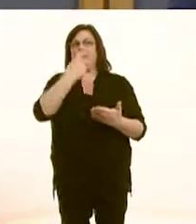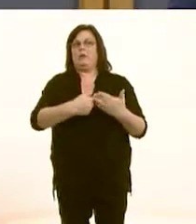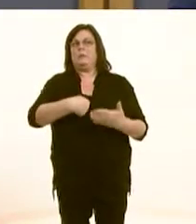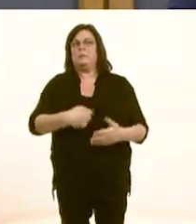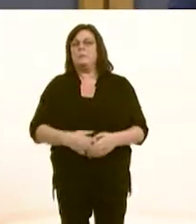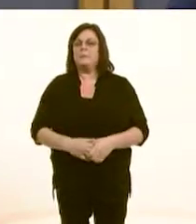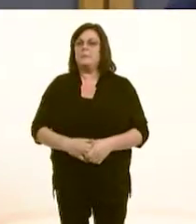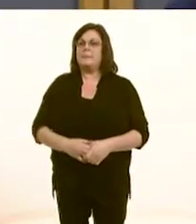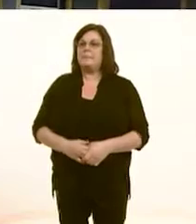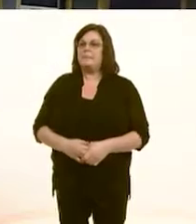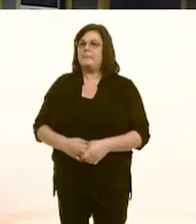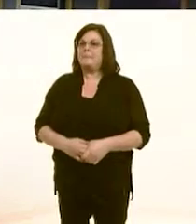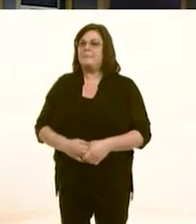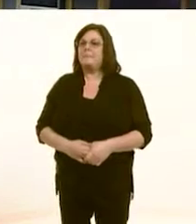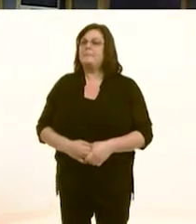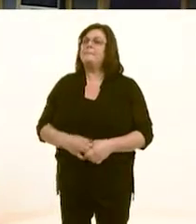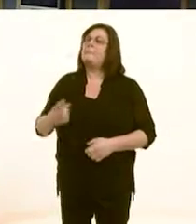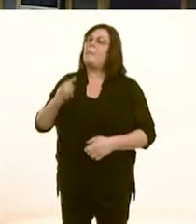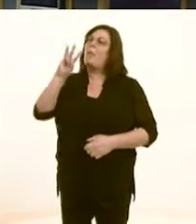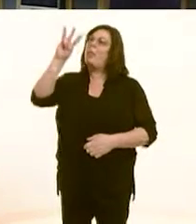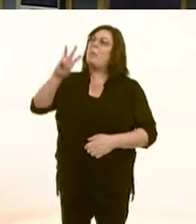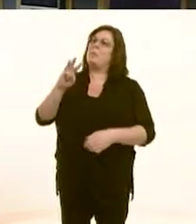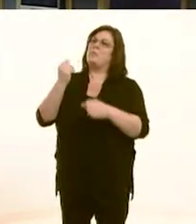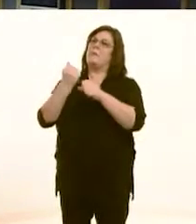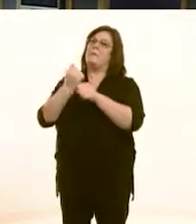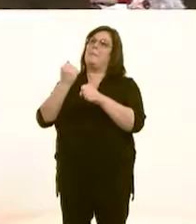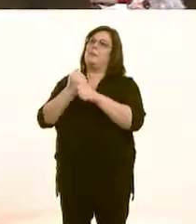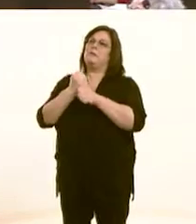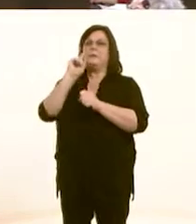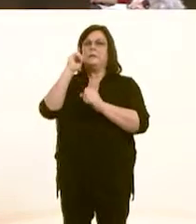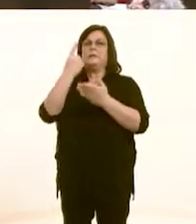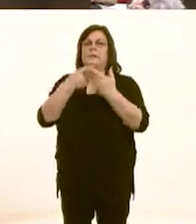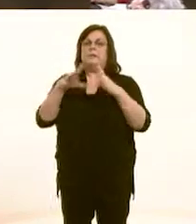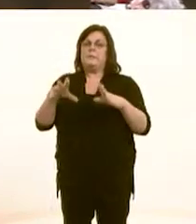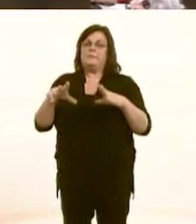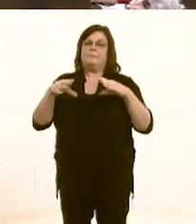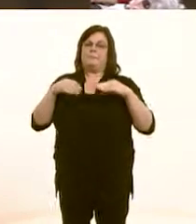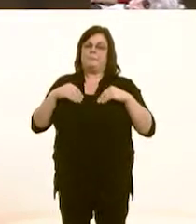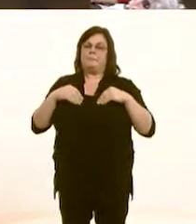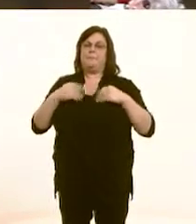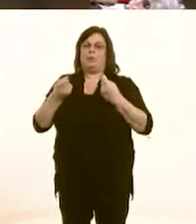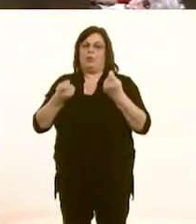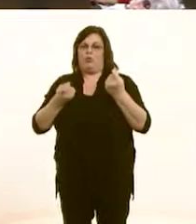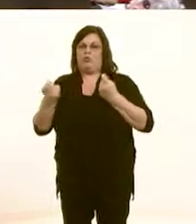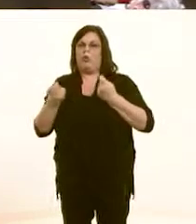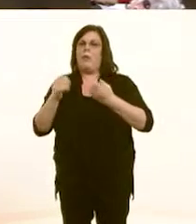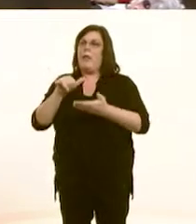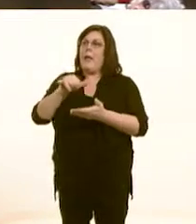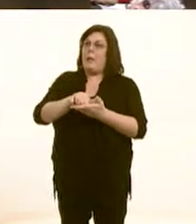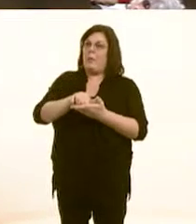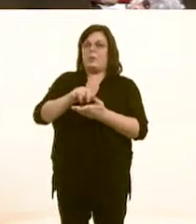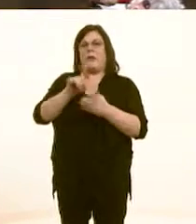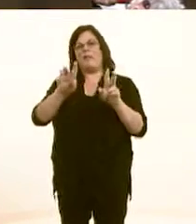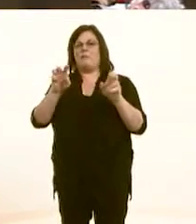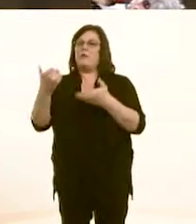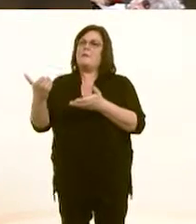the steps taken by the Welsh Government to take on the airport, to save the airport, has not only been a success,